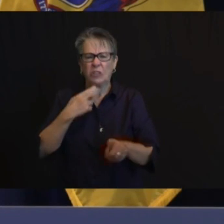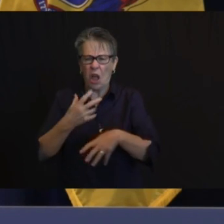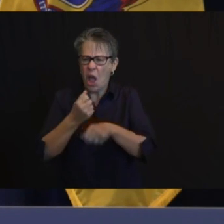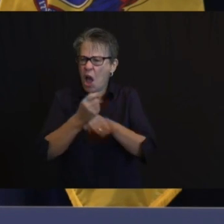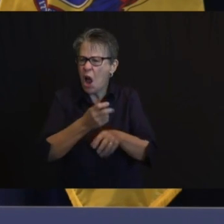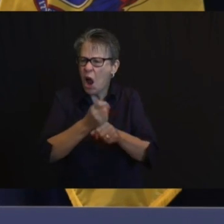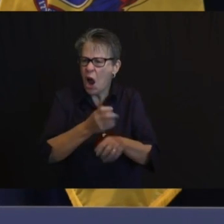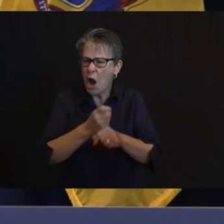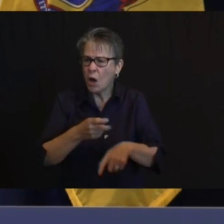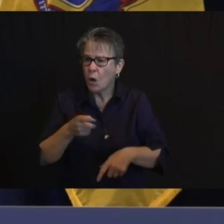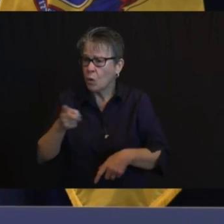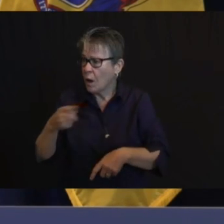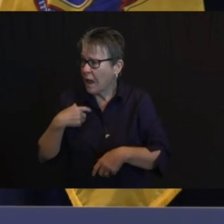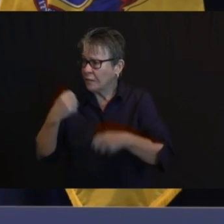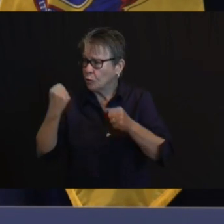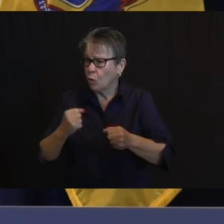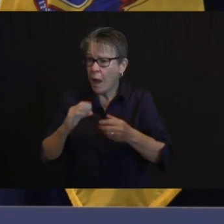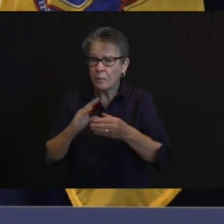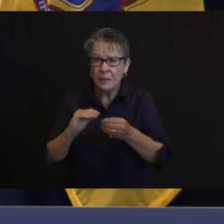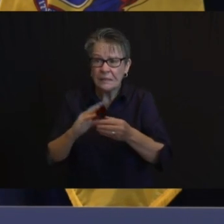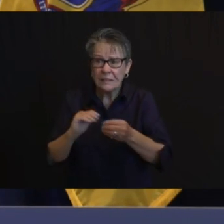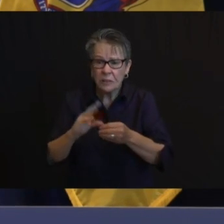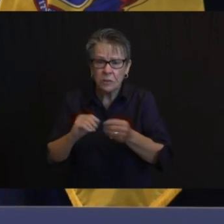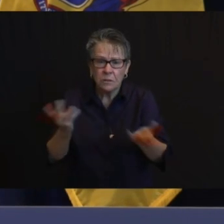have? Okay.